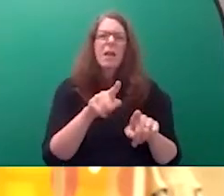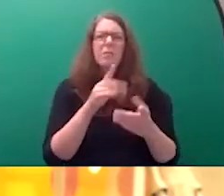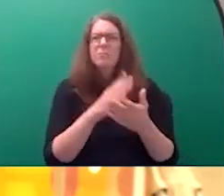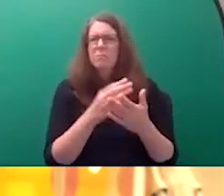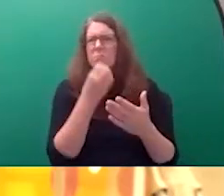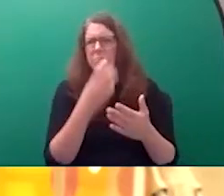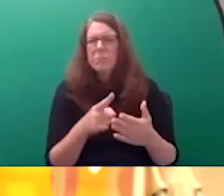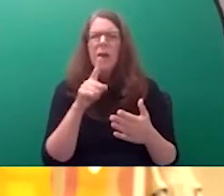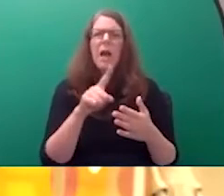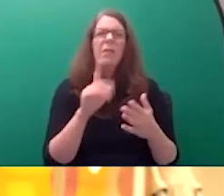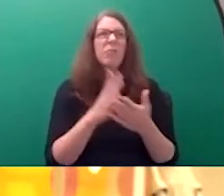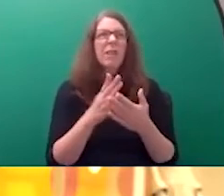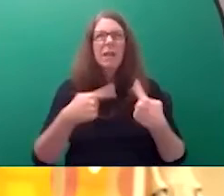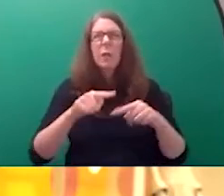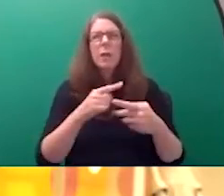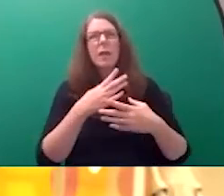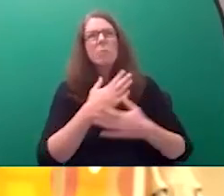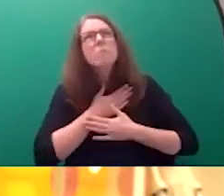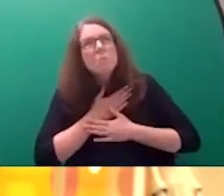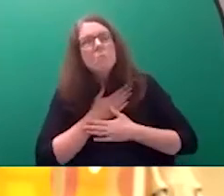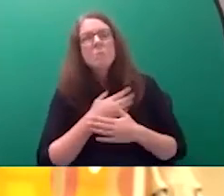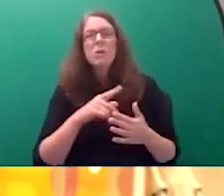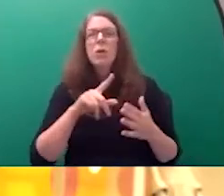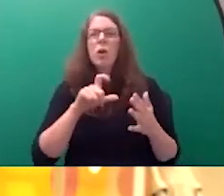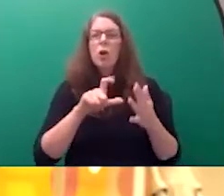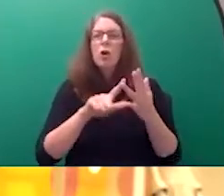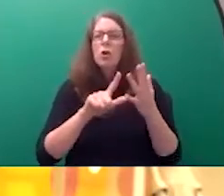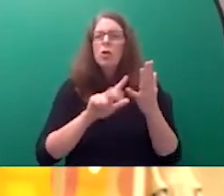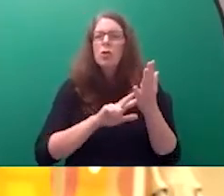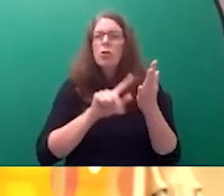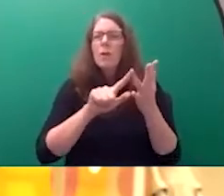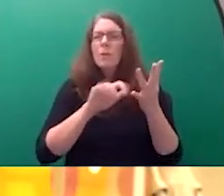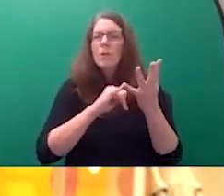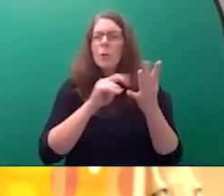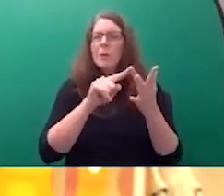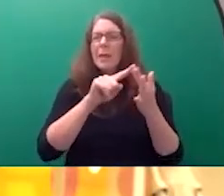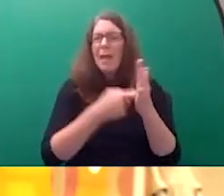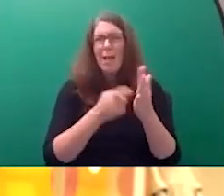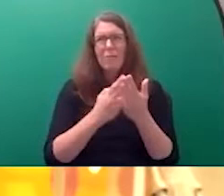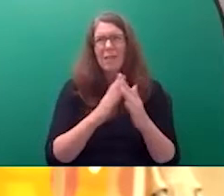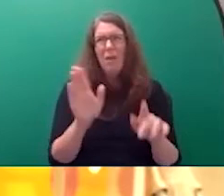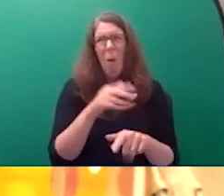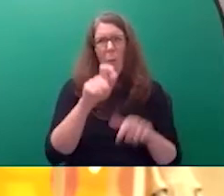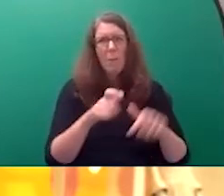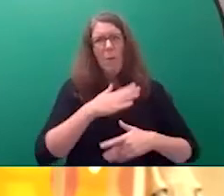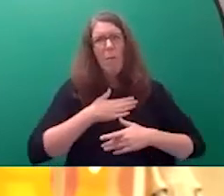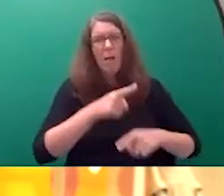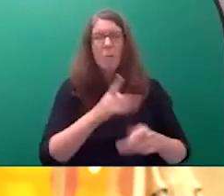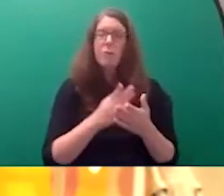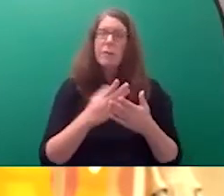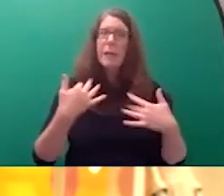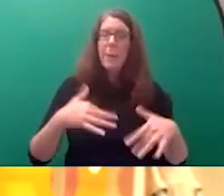I imagine everybody does. So, but it was quite surprising to us how much our clothes